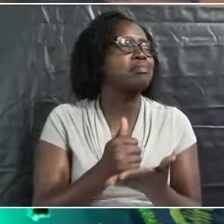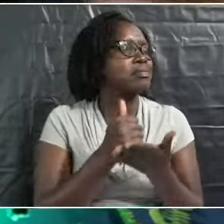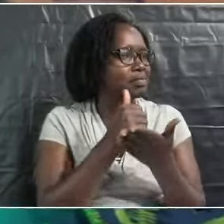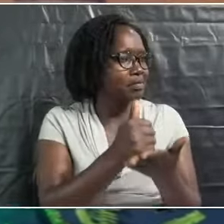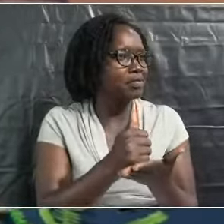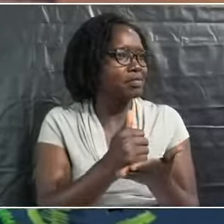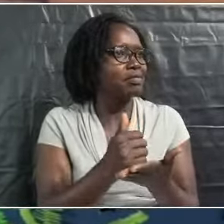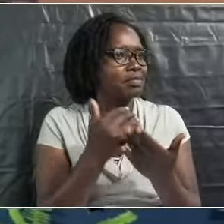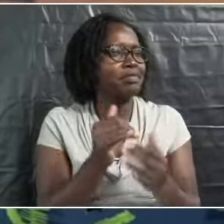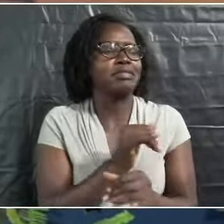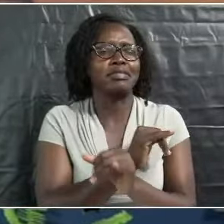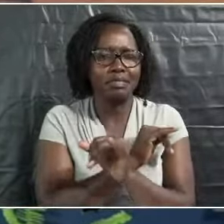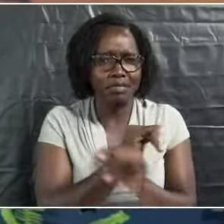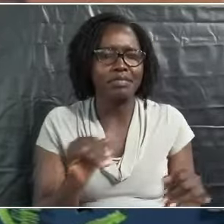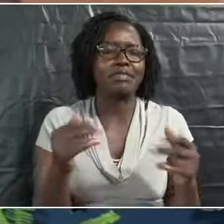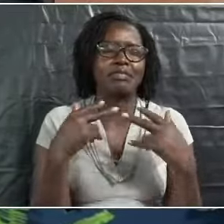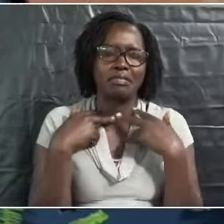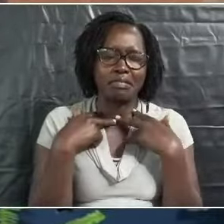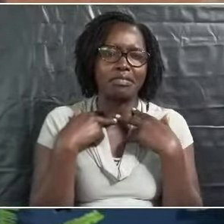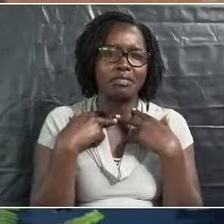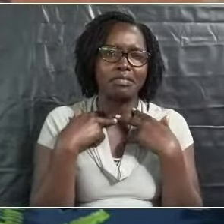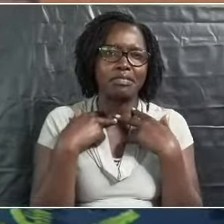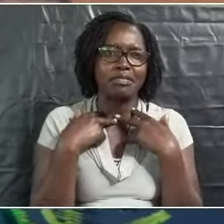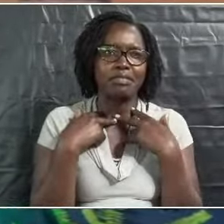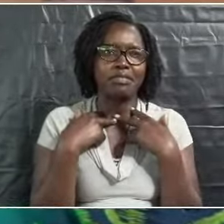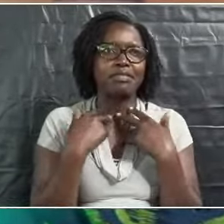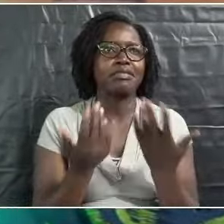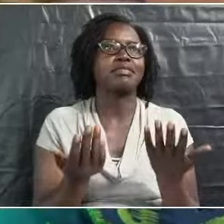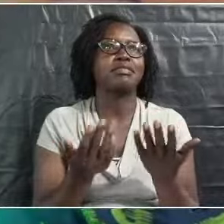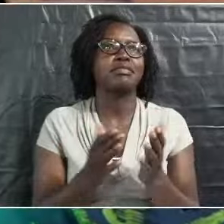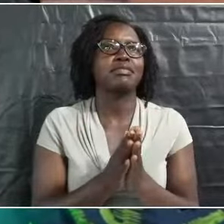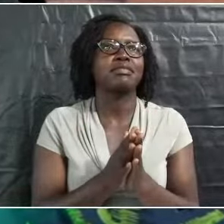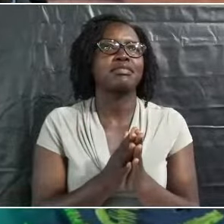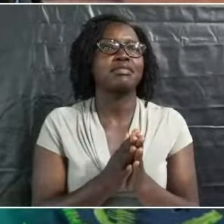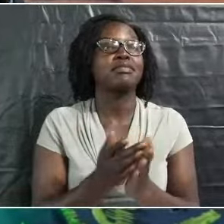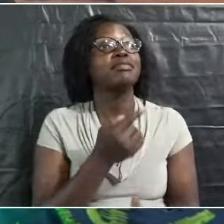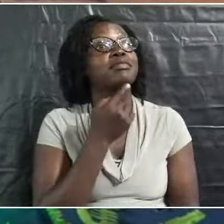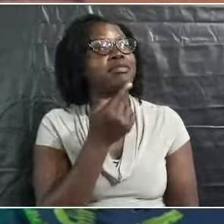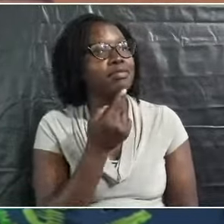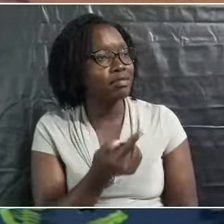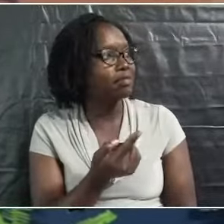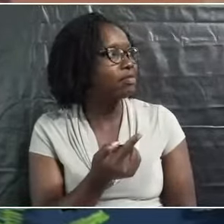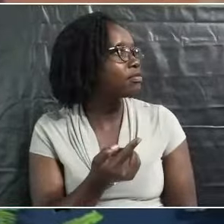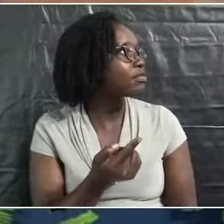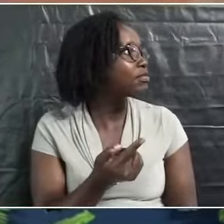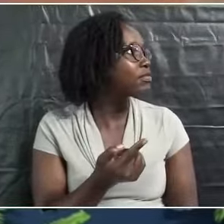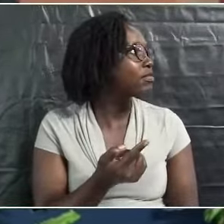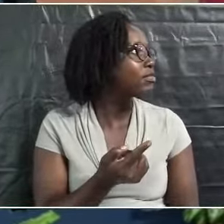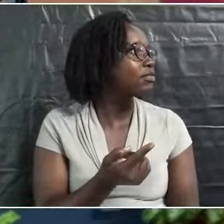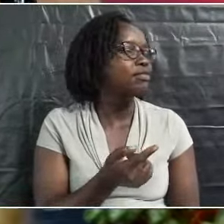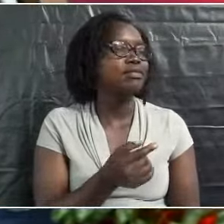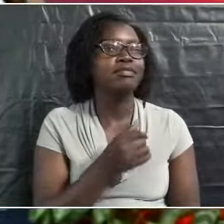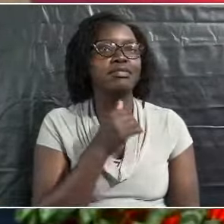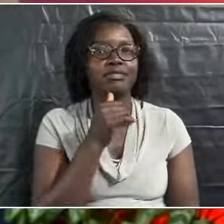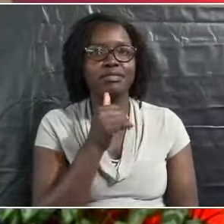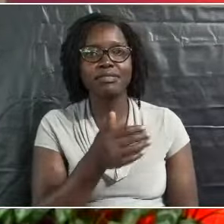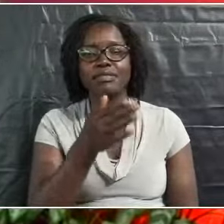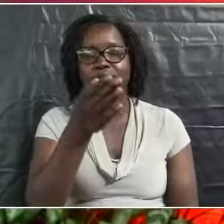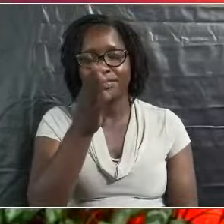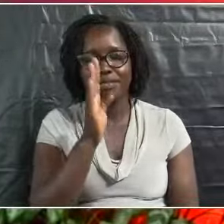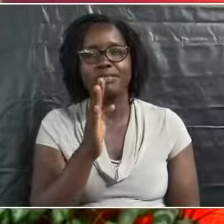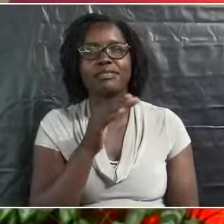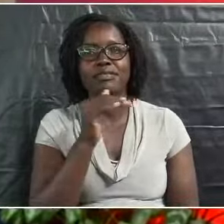a clean slate. He started. At that point, I said, I am not God. I do not